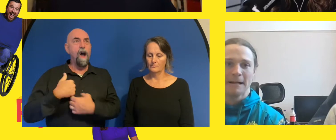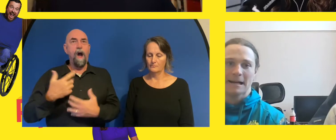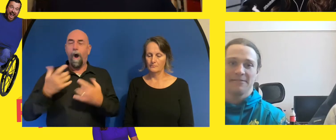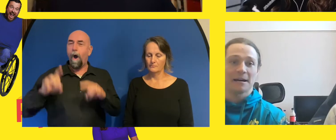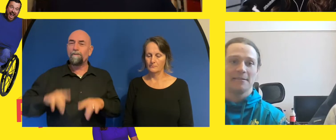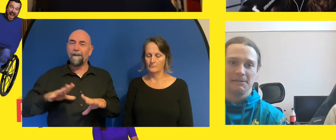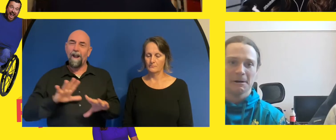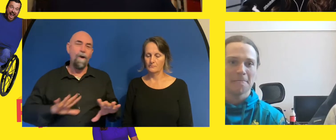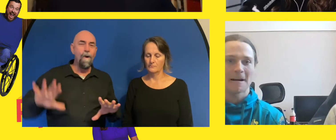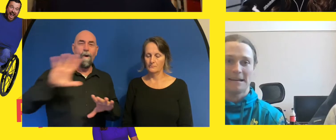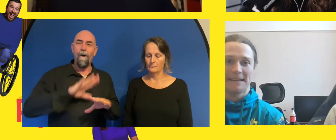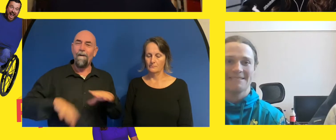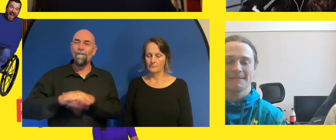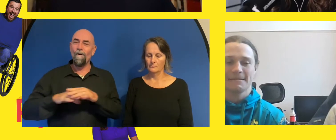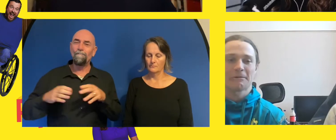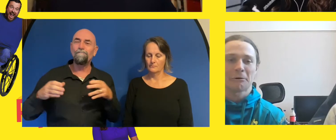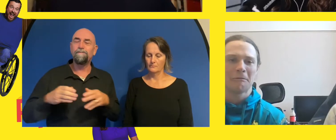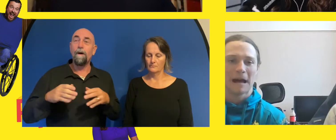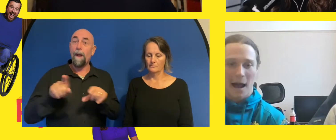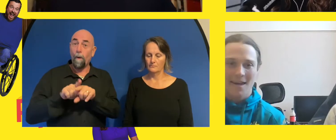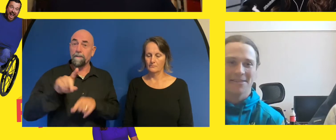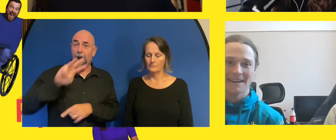team has done so well. And that's what's so